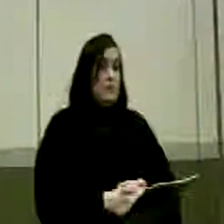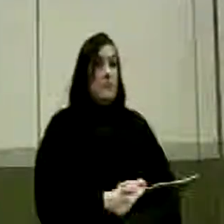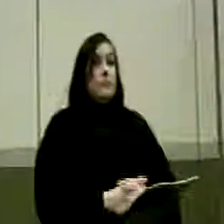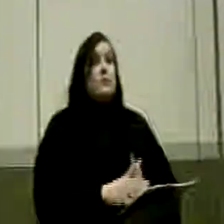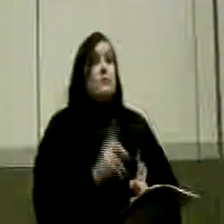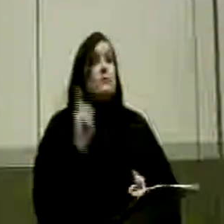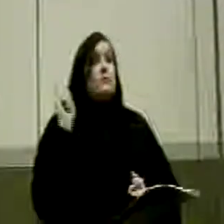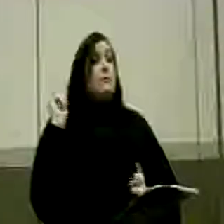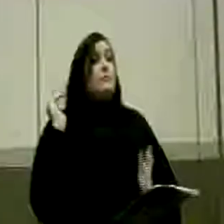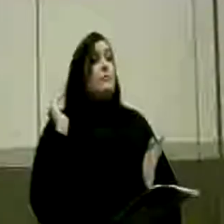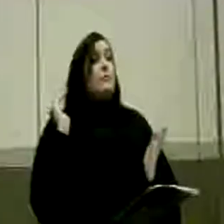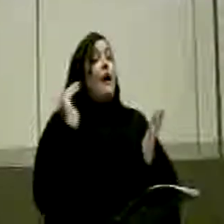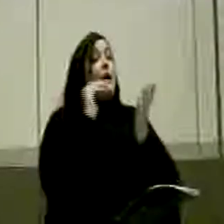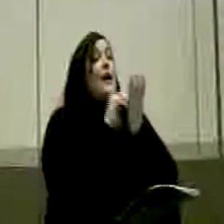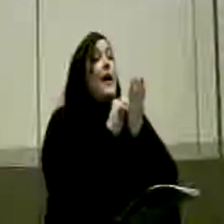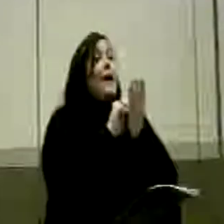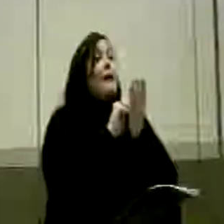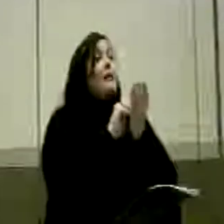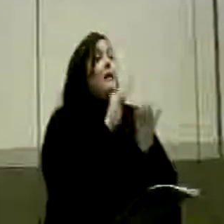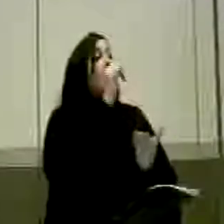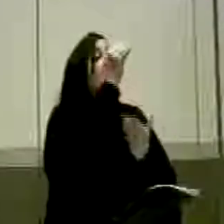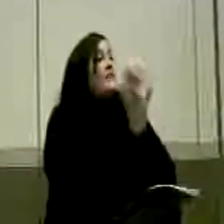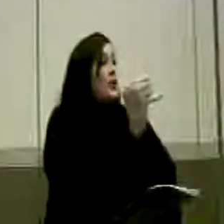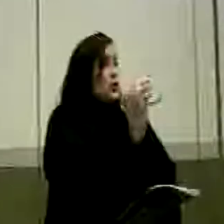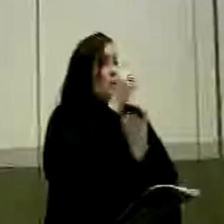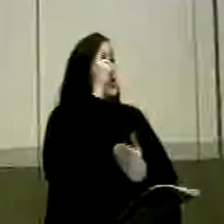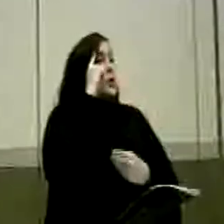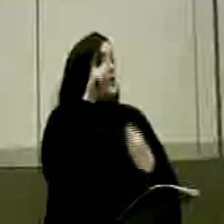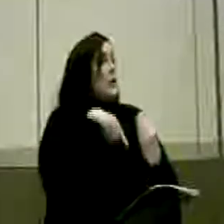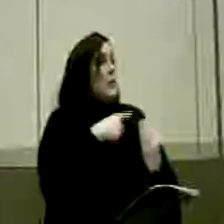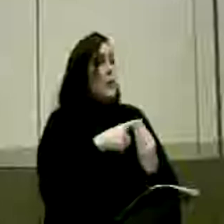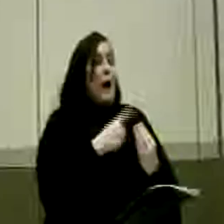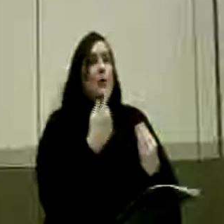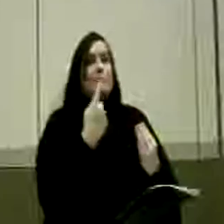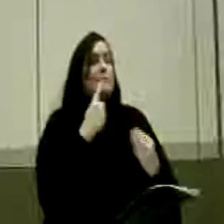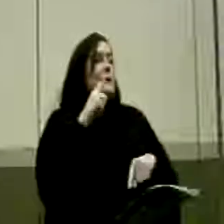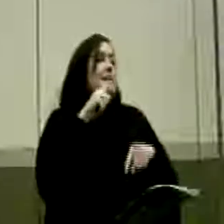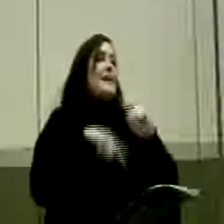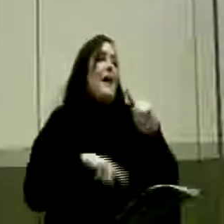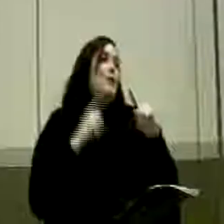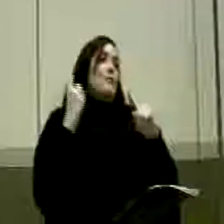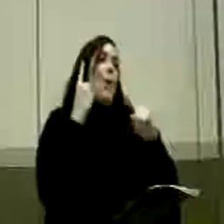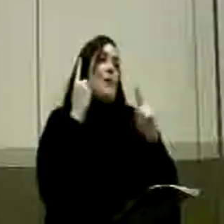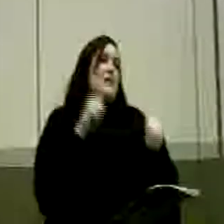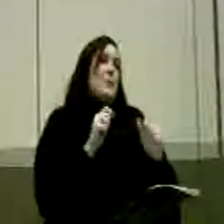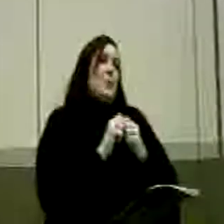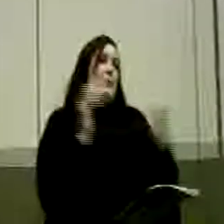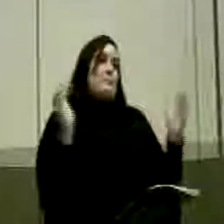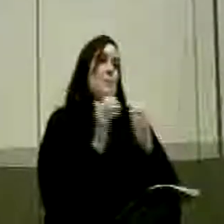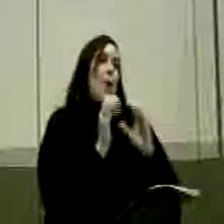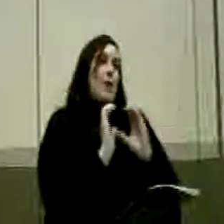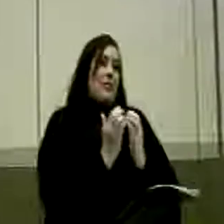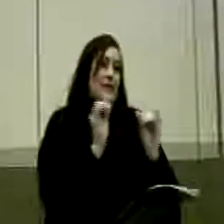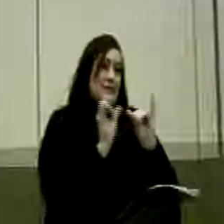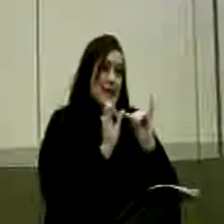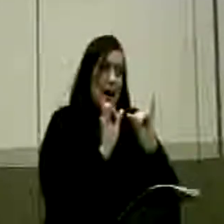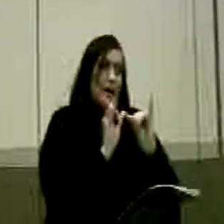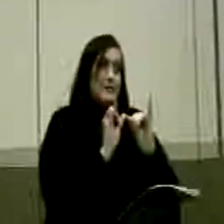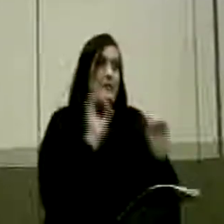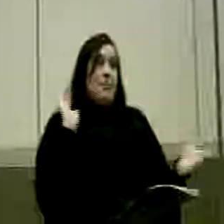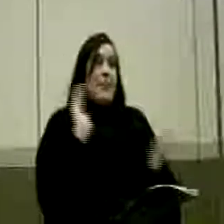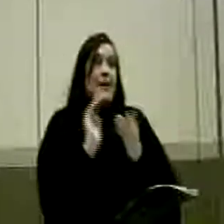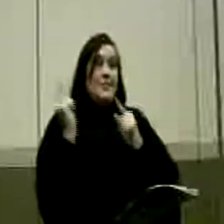so again, in some of the intervention, if you think about, obviously, we can't always have this with smaller class sizes, with less going